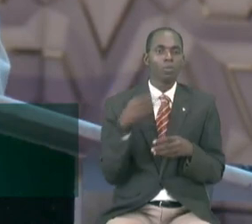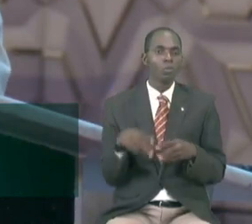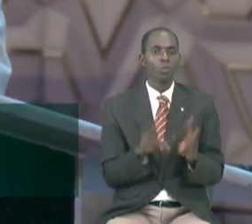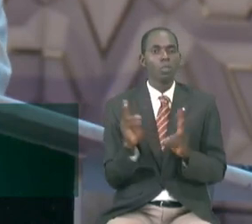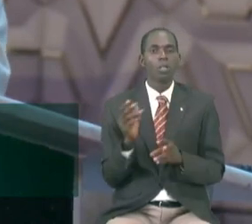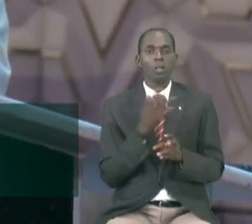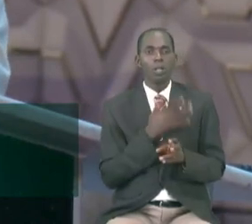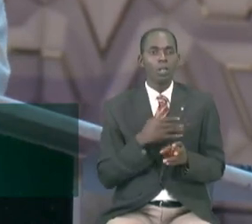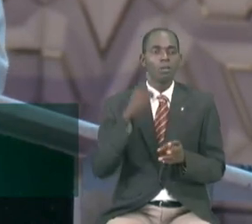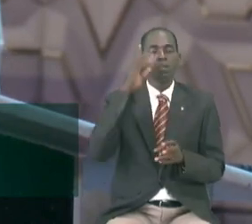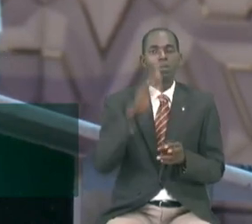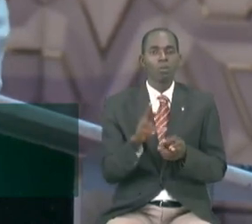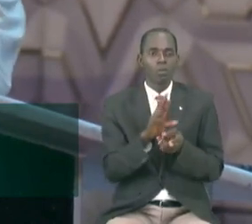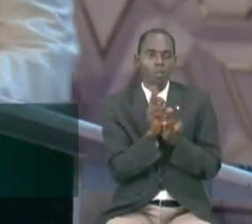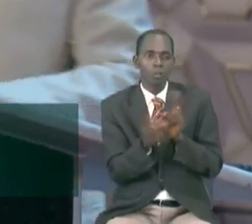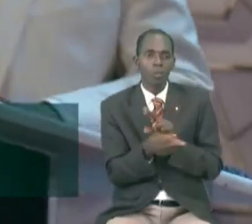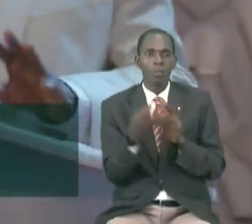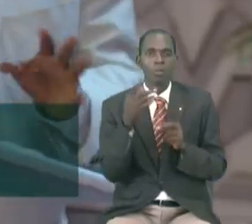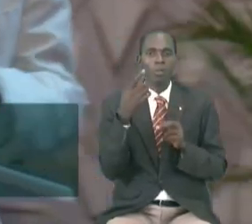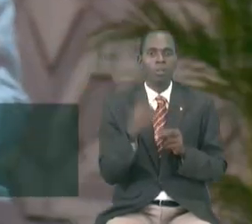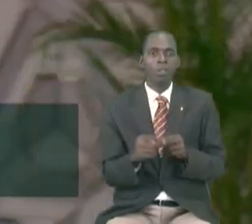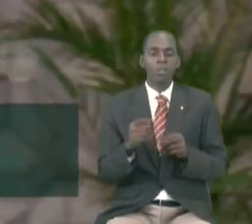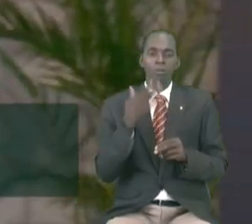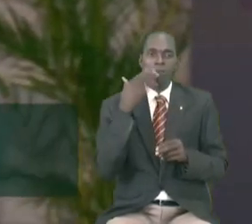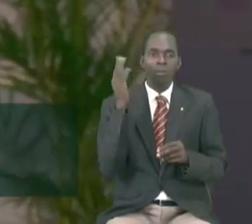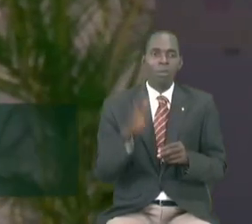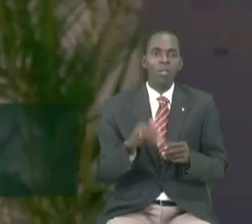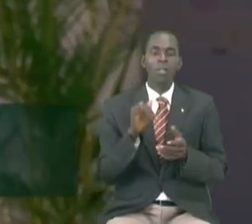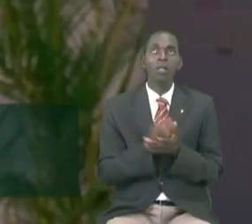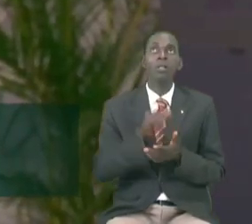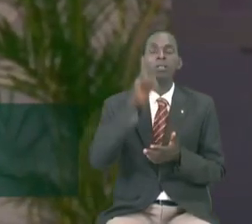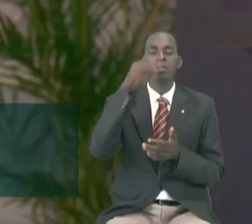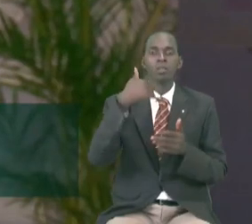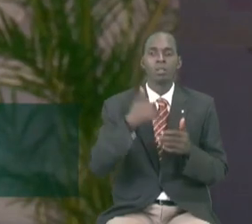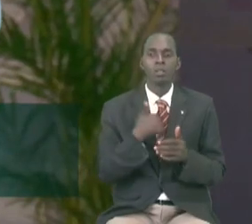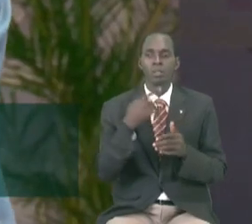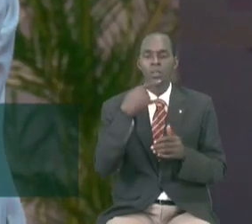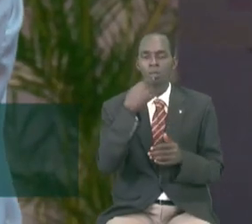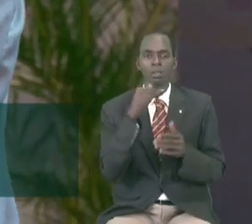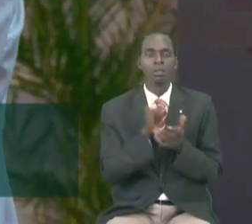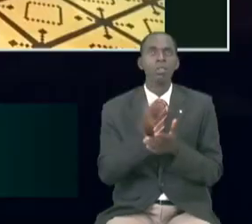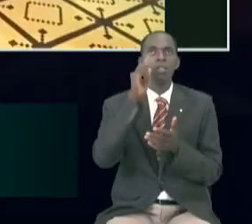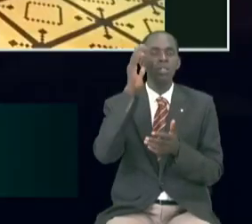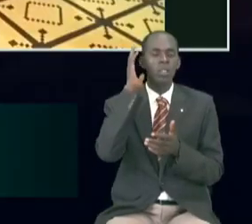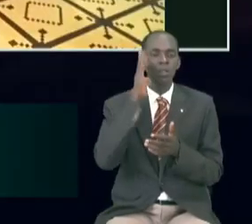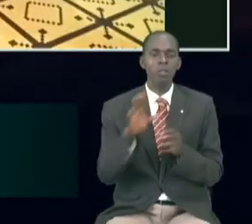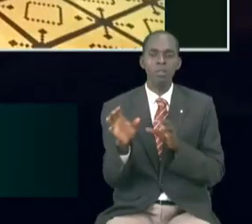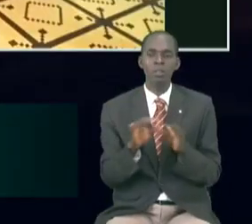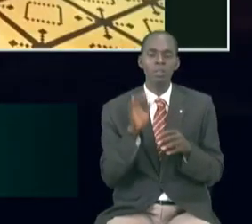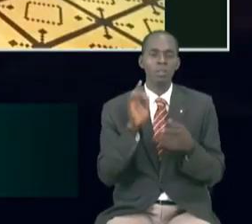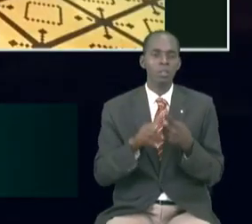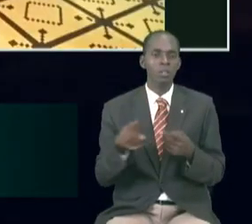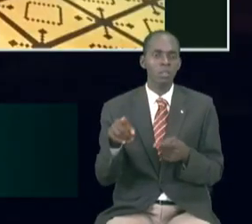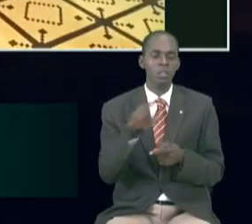do unto them, and he did it not. That's the favor of God that brings forgiveness, the favor